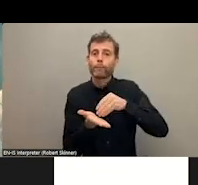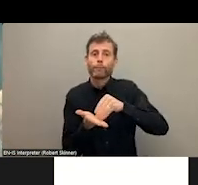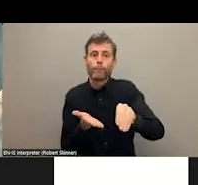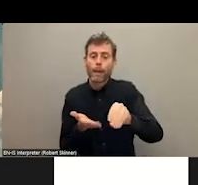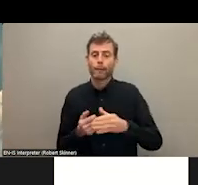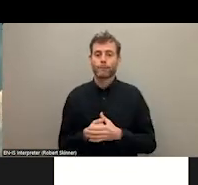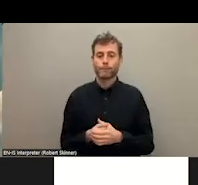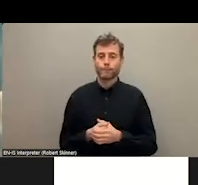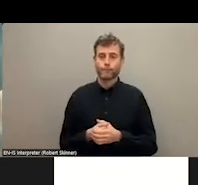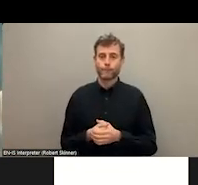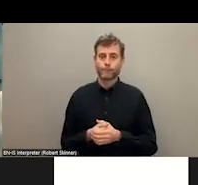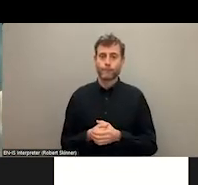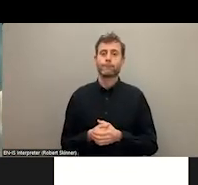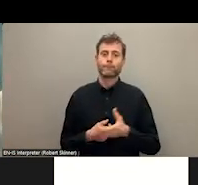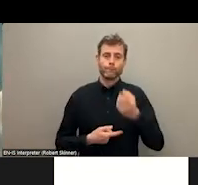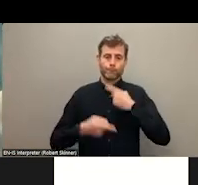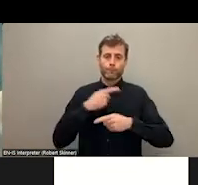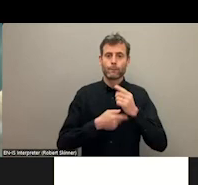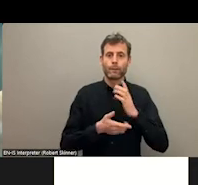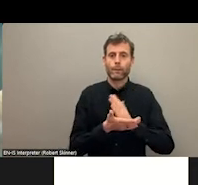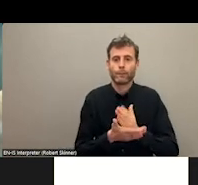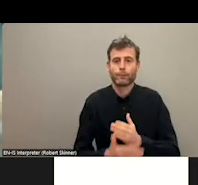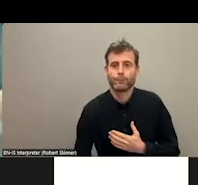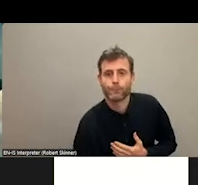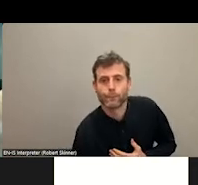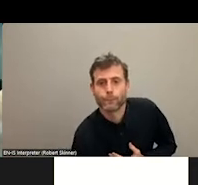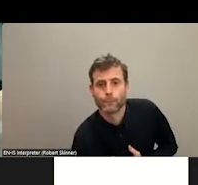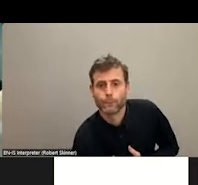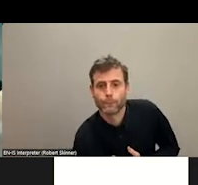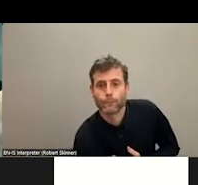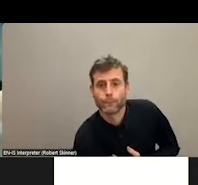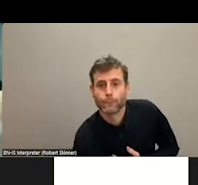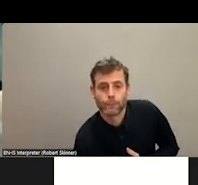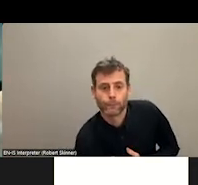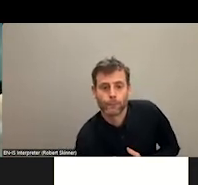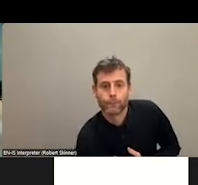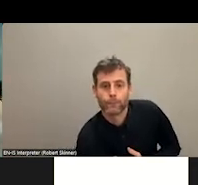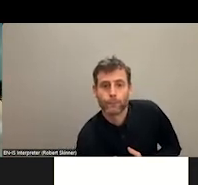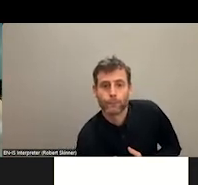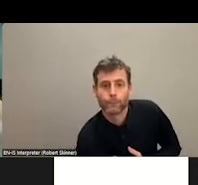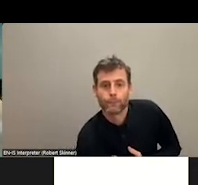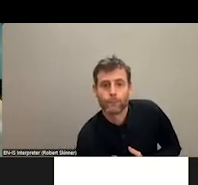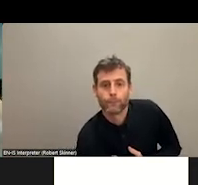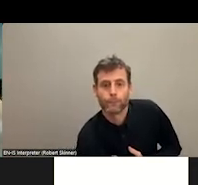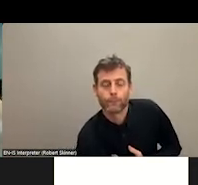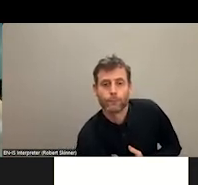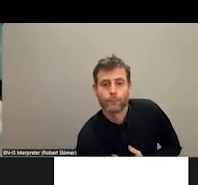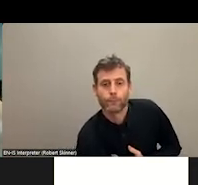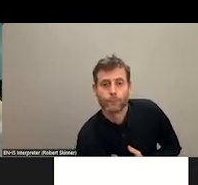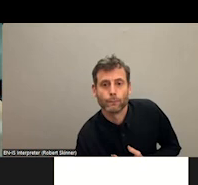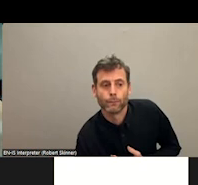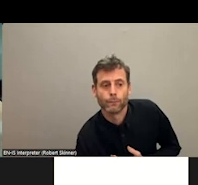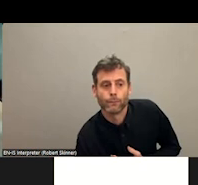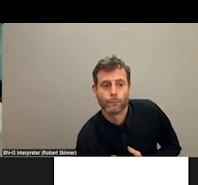we're rapidly running out of time, but hopefully all our Q&As questions have been answered in the Q&A chat box. So please do